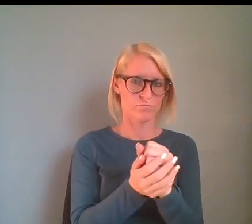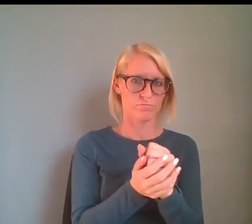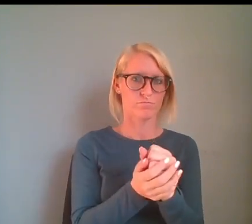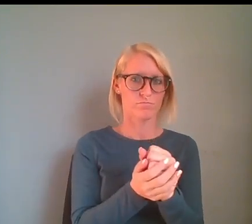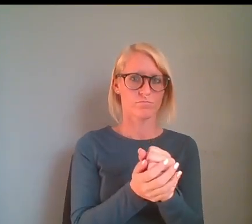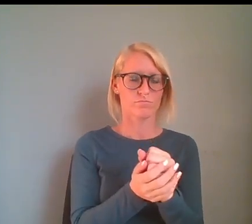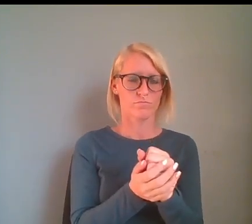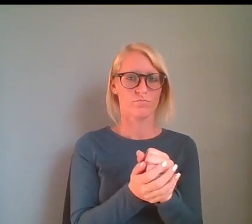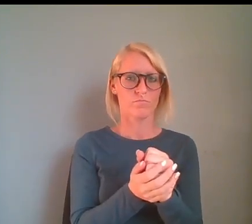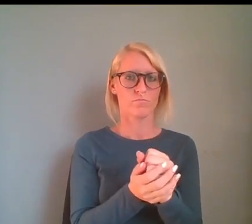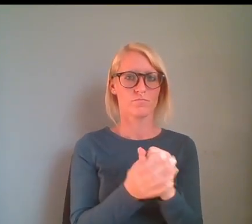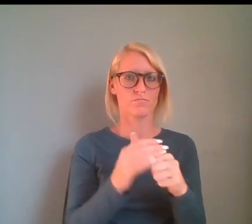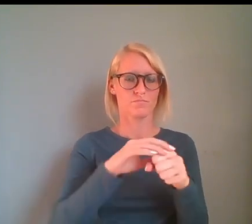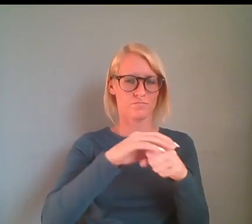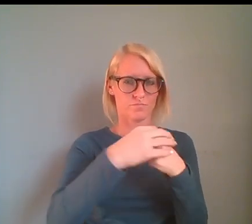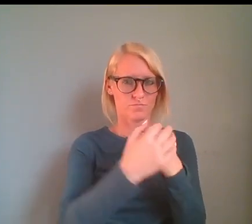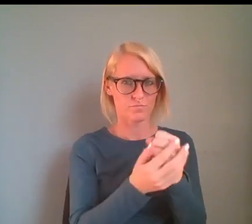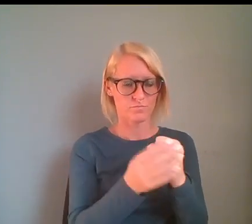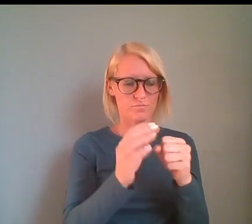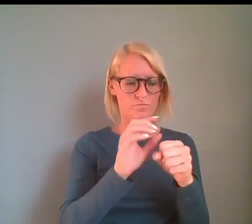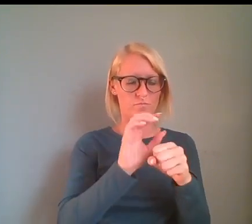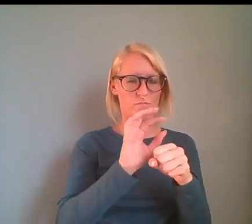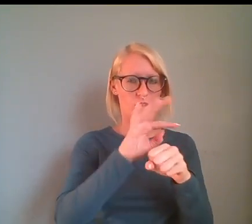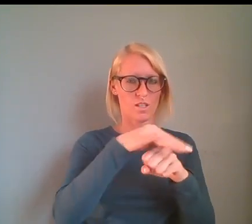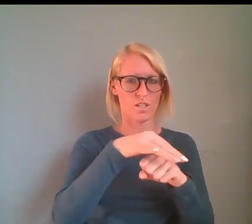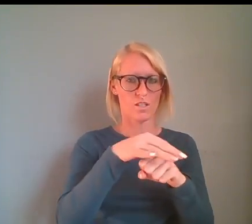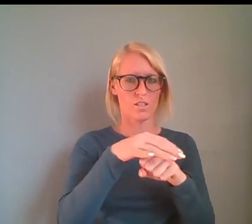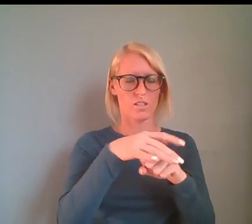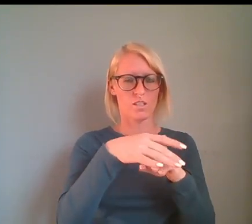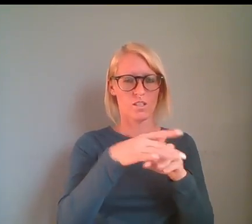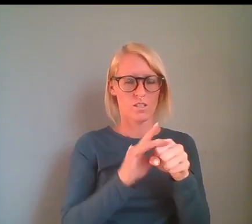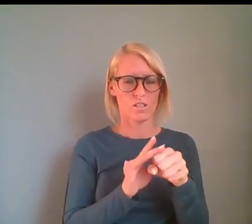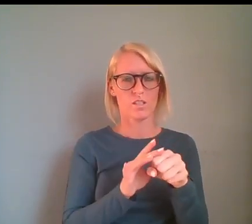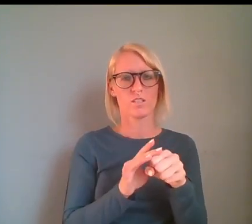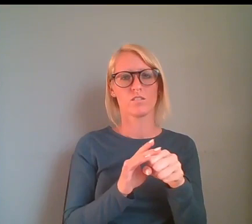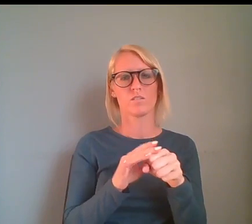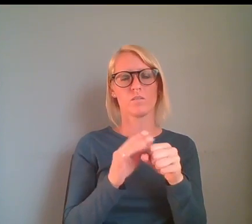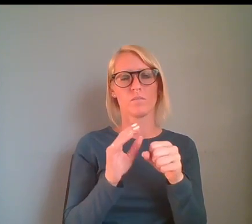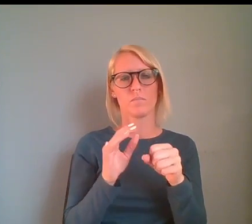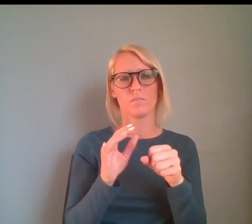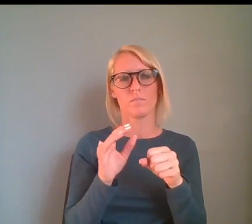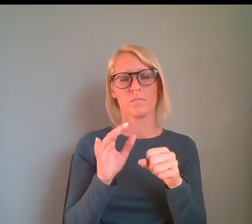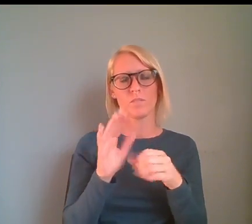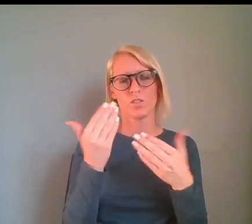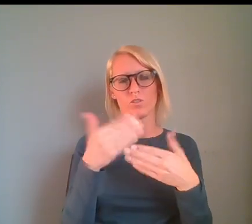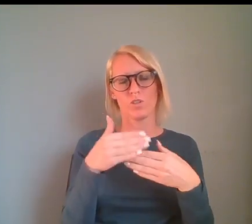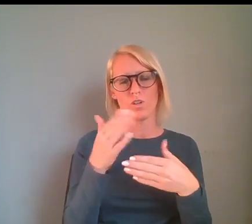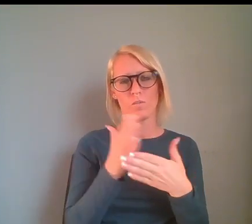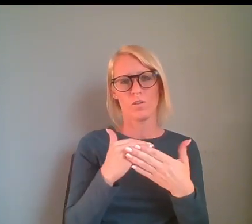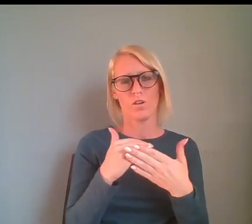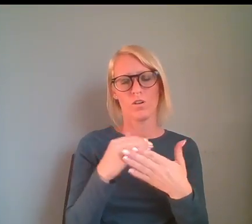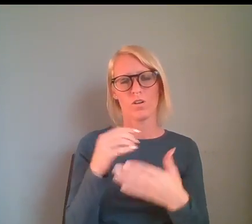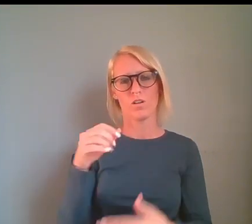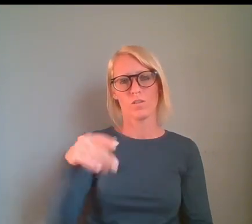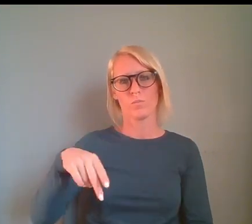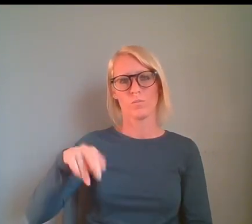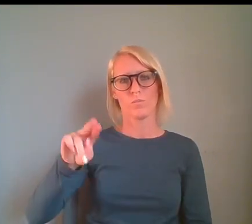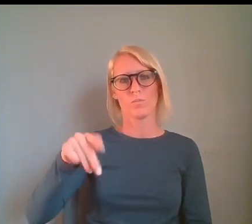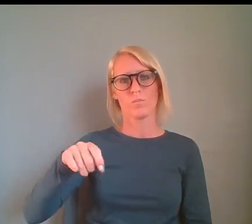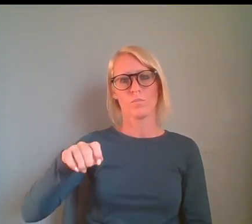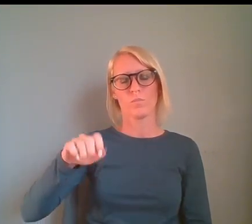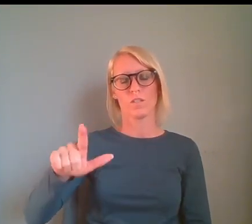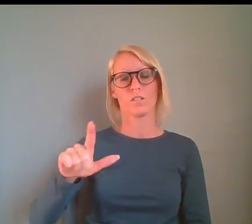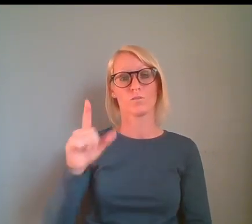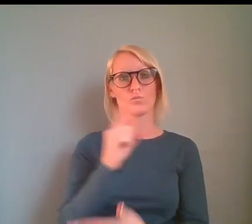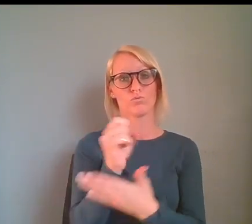the colored part of your eye and the pupil, the dark part. So when you're drawing the eye, that's